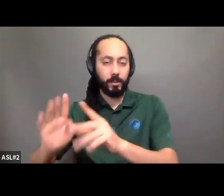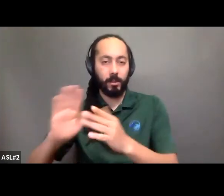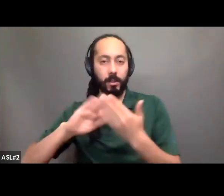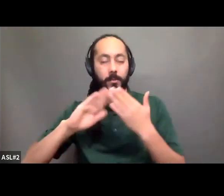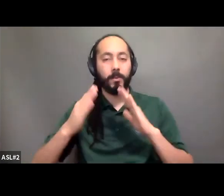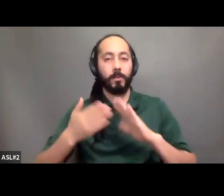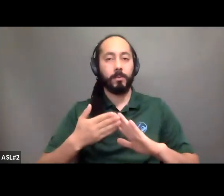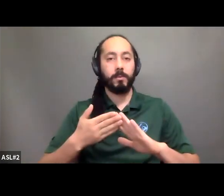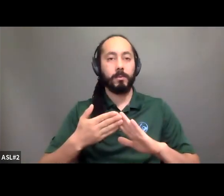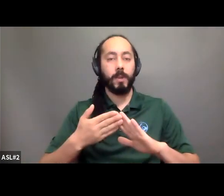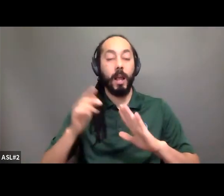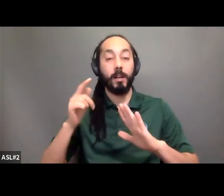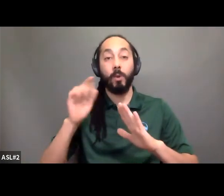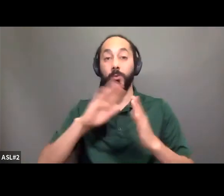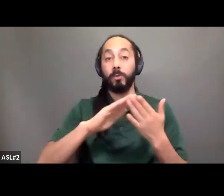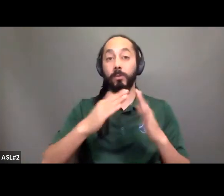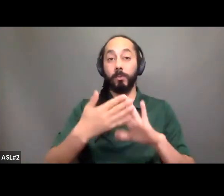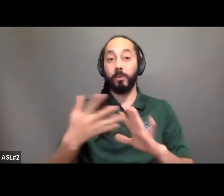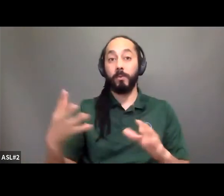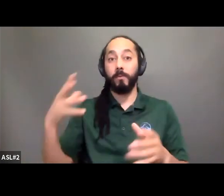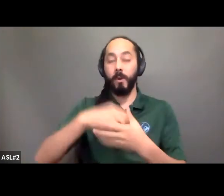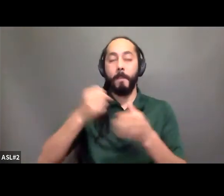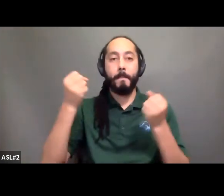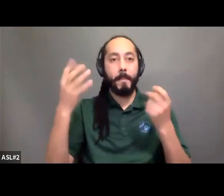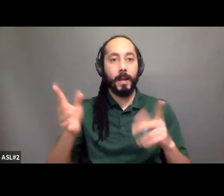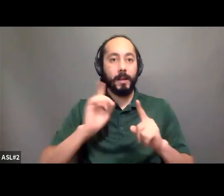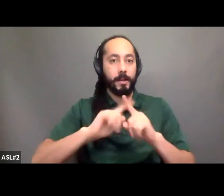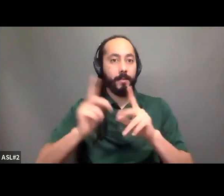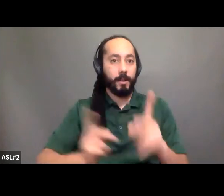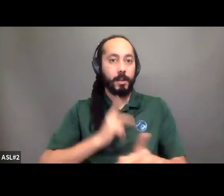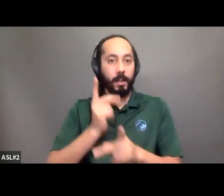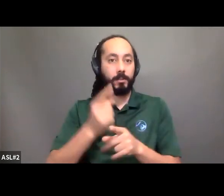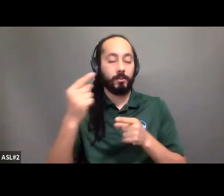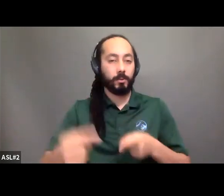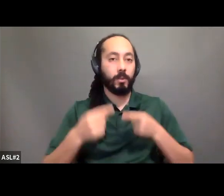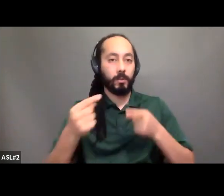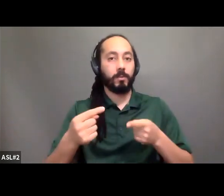kinds of struggles, often all at once.